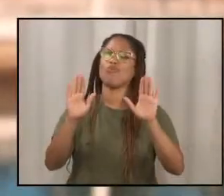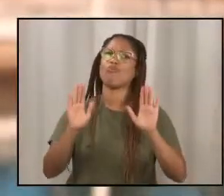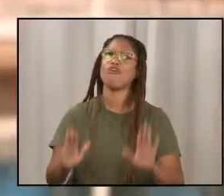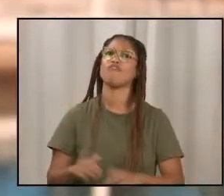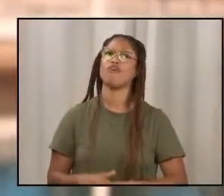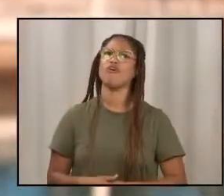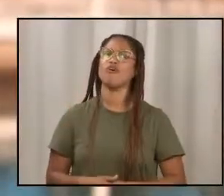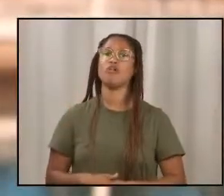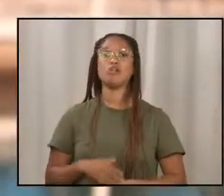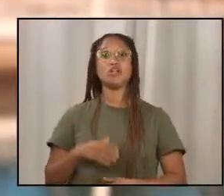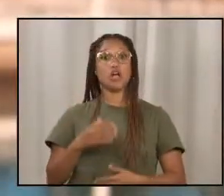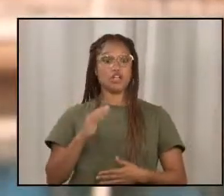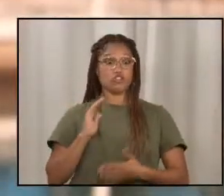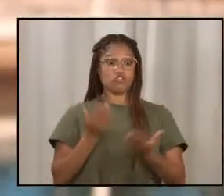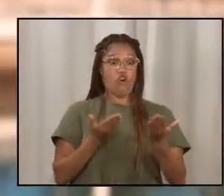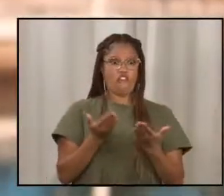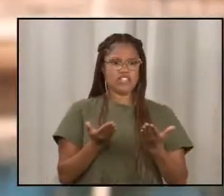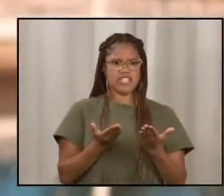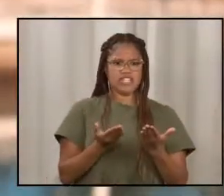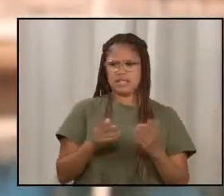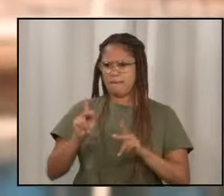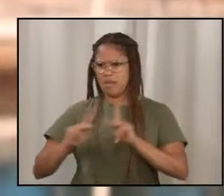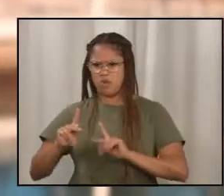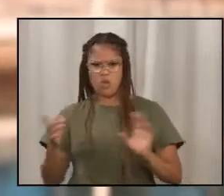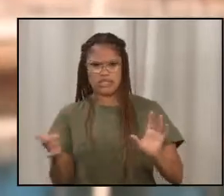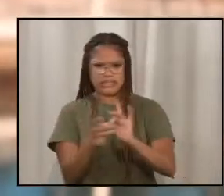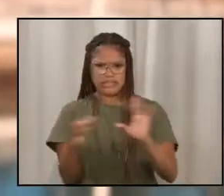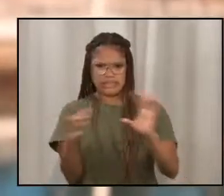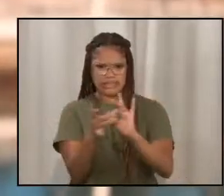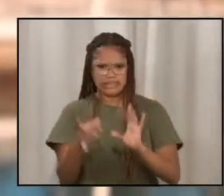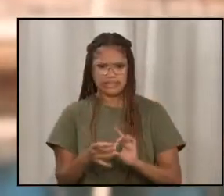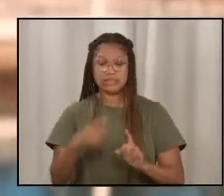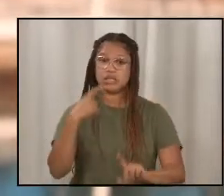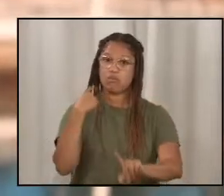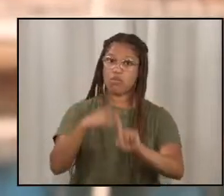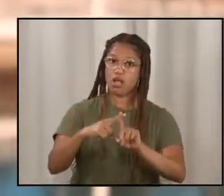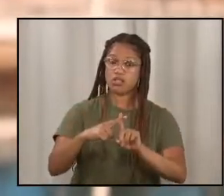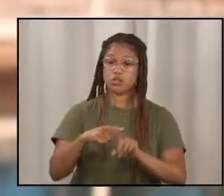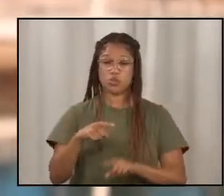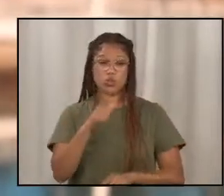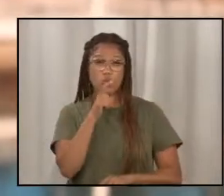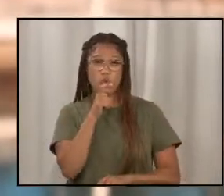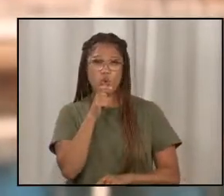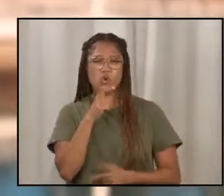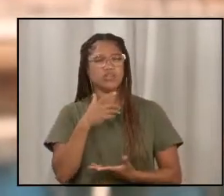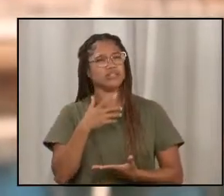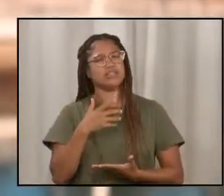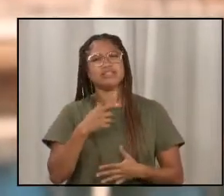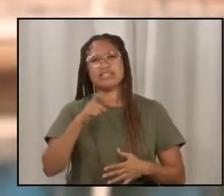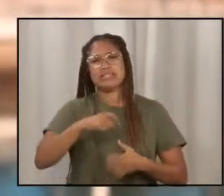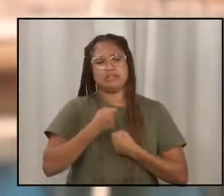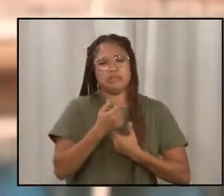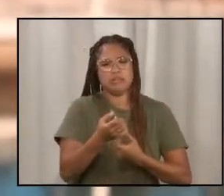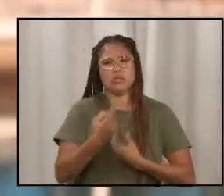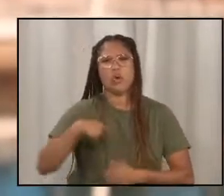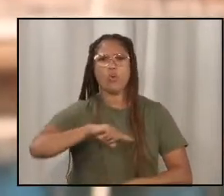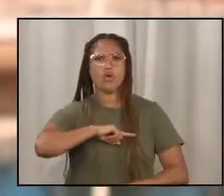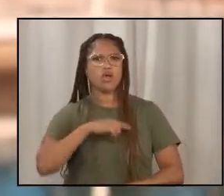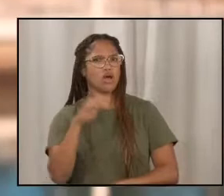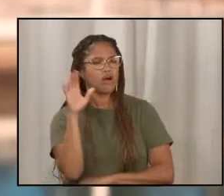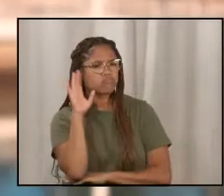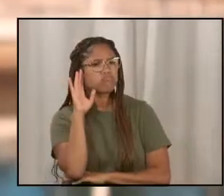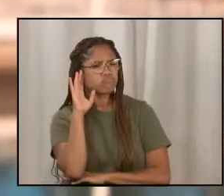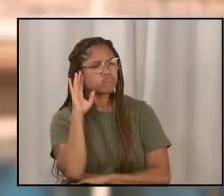to services, but really importantly, we also provide an ear and sort of a support system where we can. So